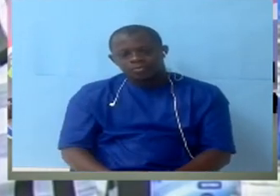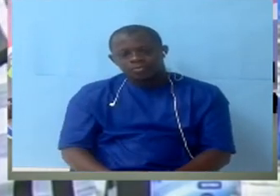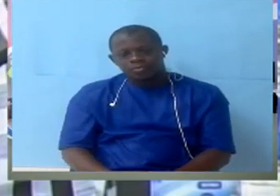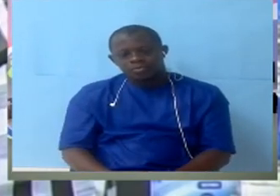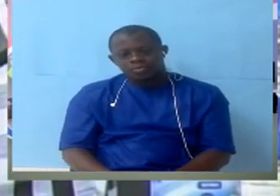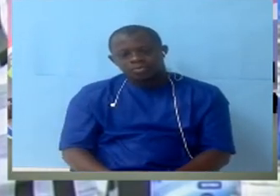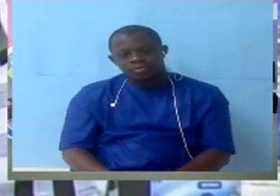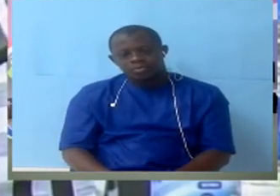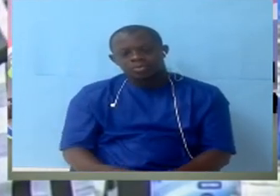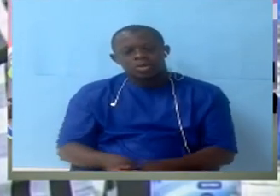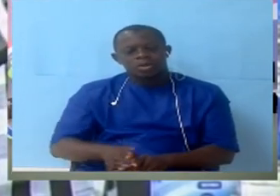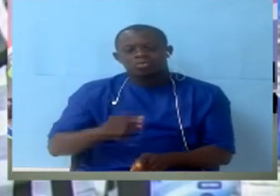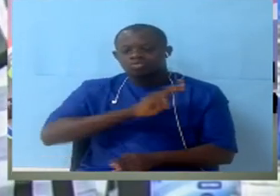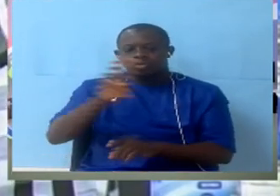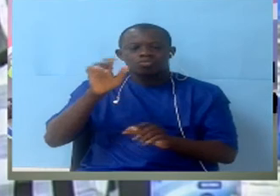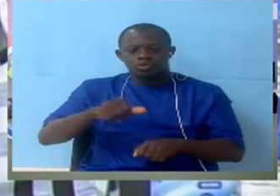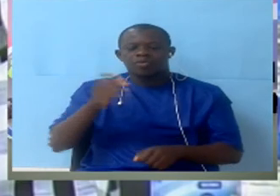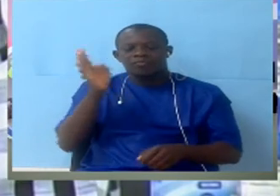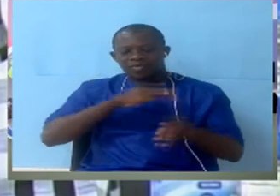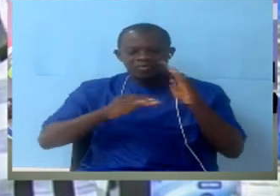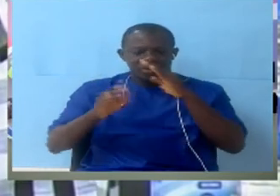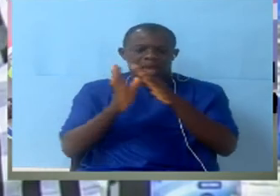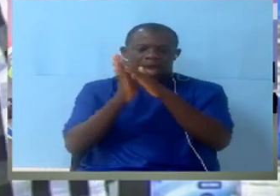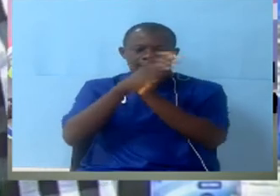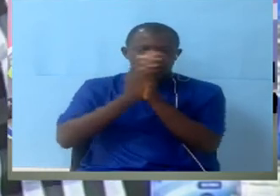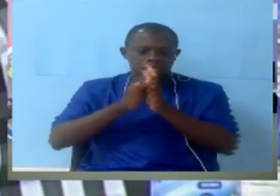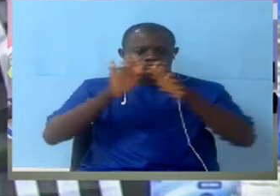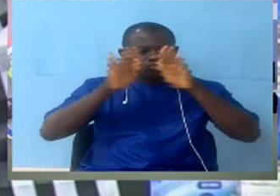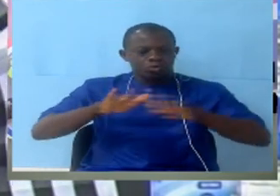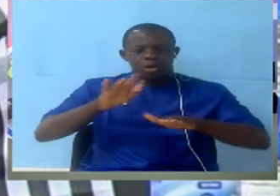people. I will not tell lies against them.